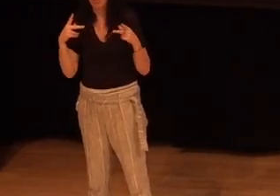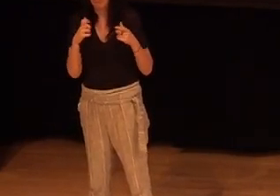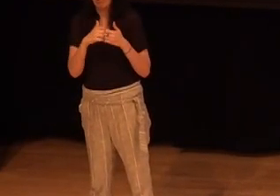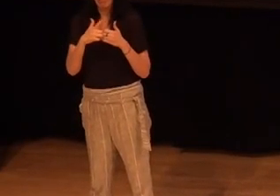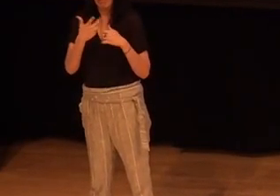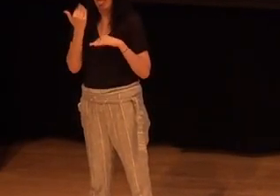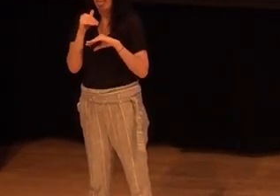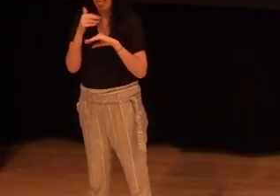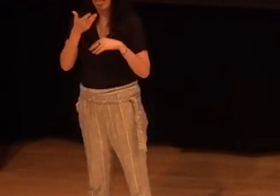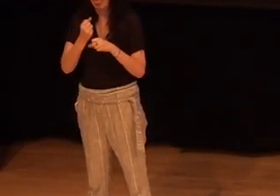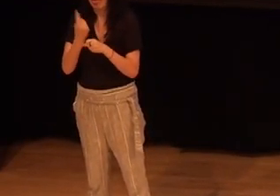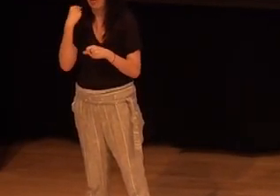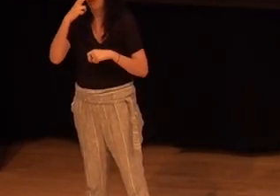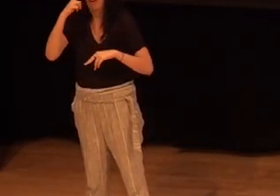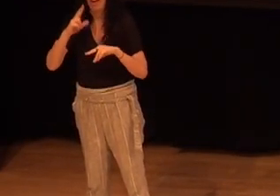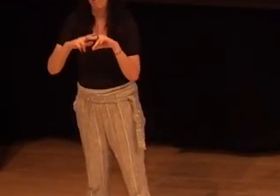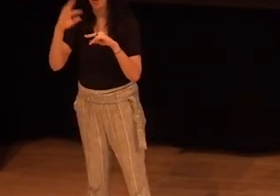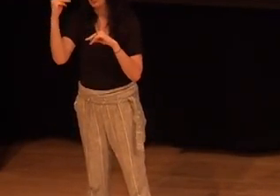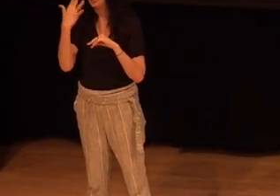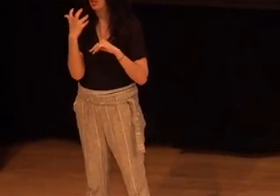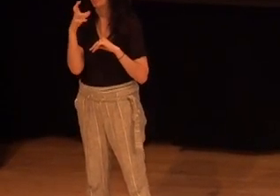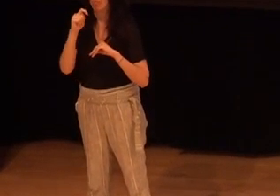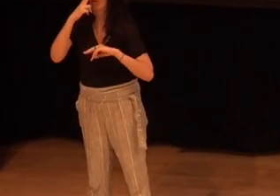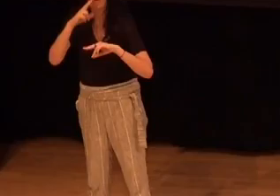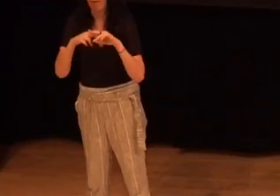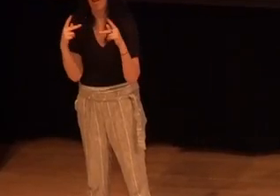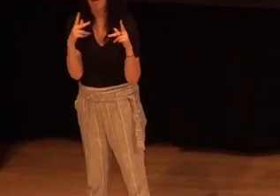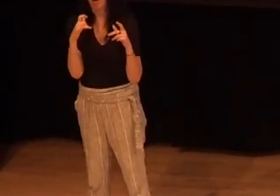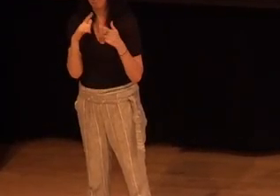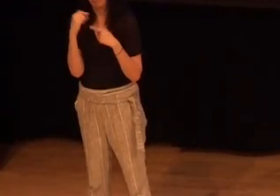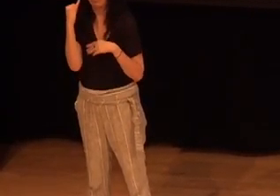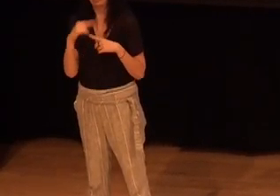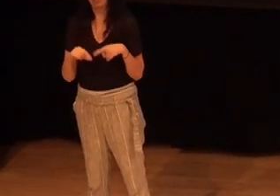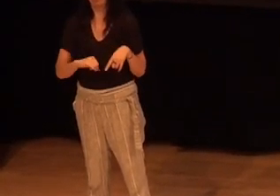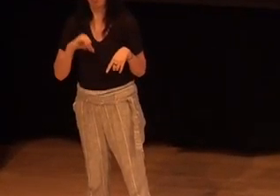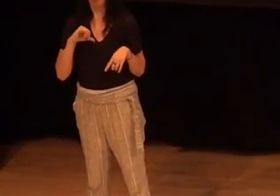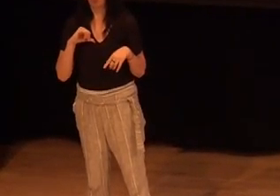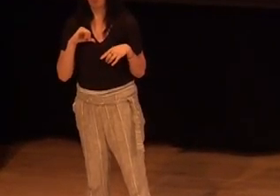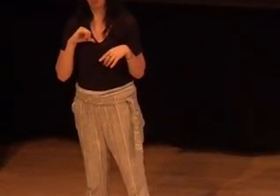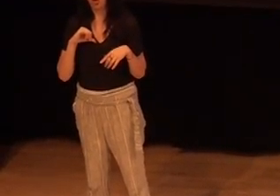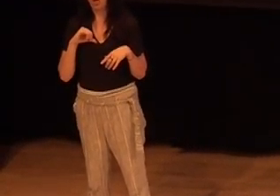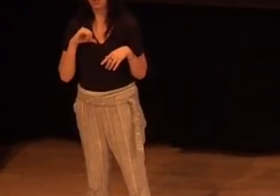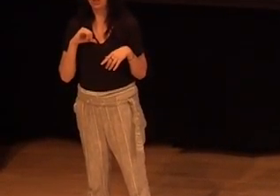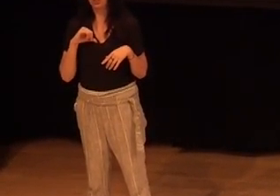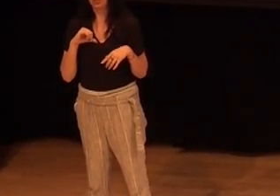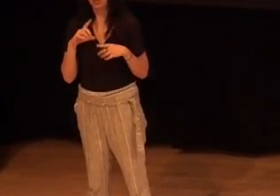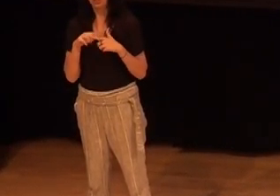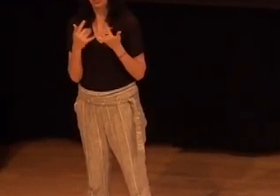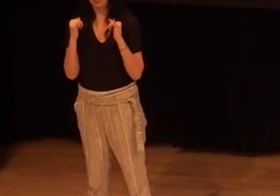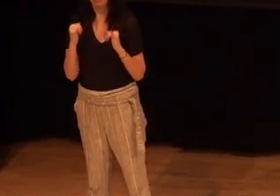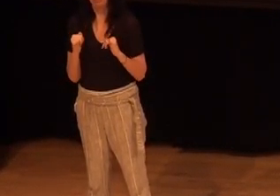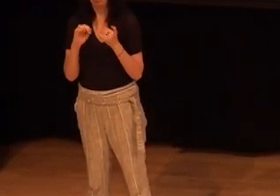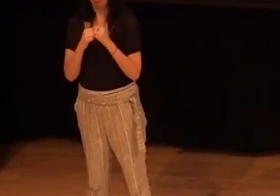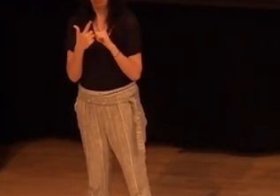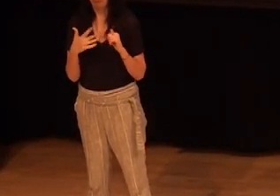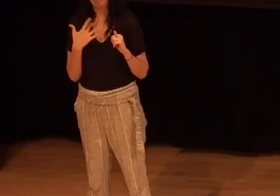sunburn. It was terrific. But the notion of pride is has to do with an individual and how an